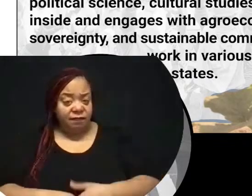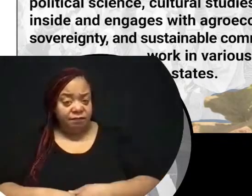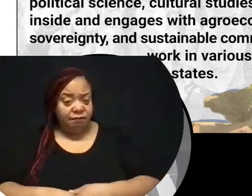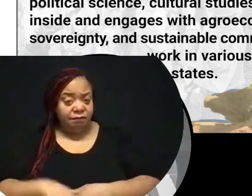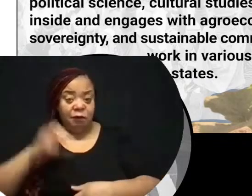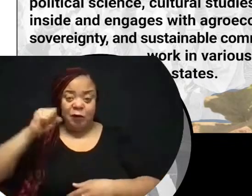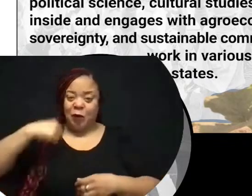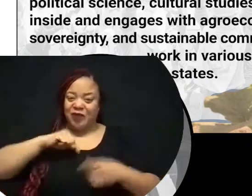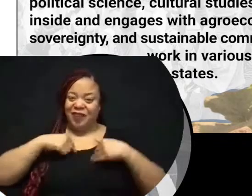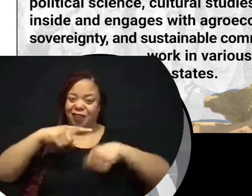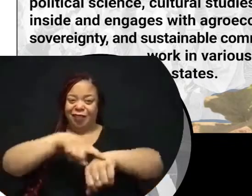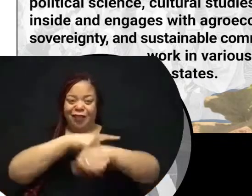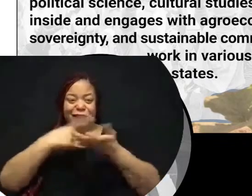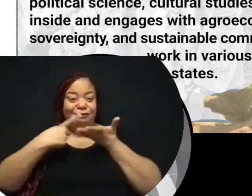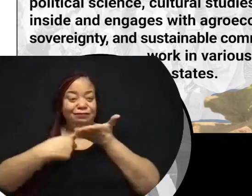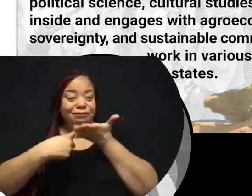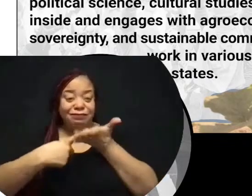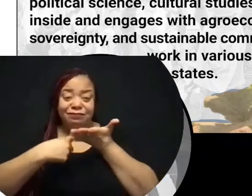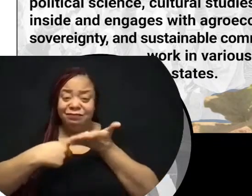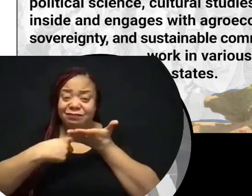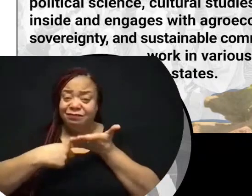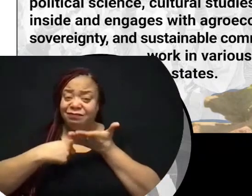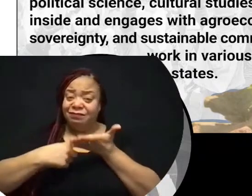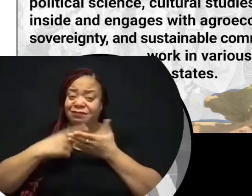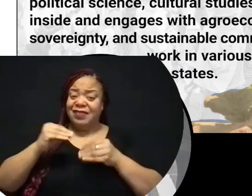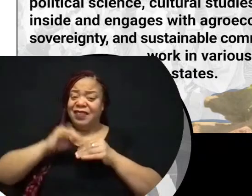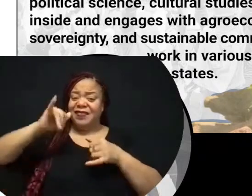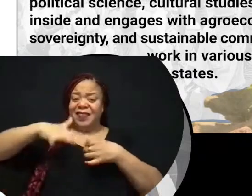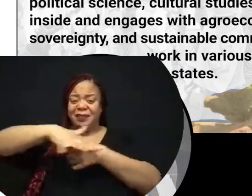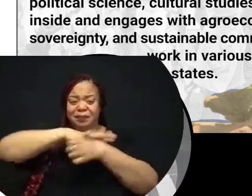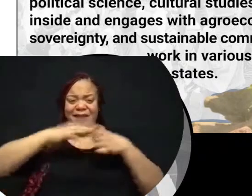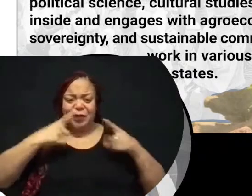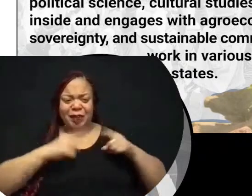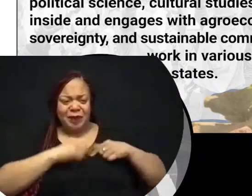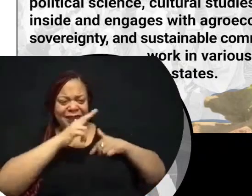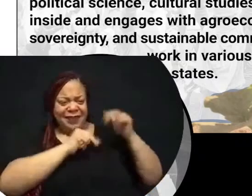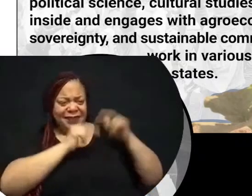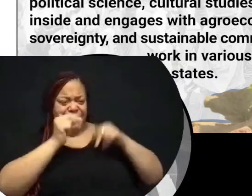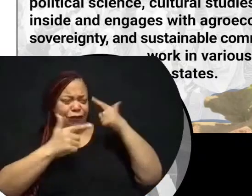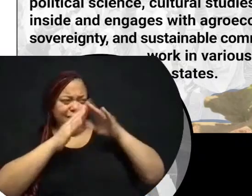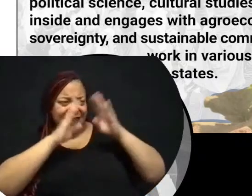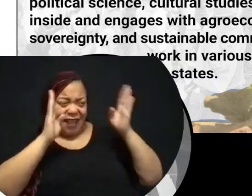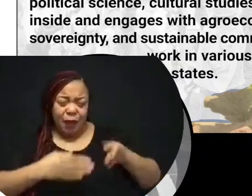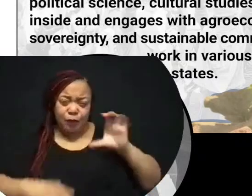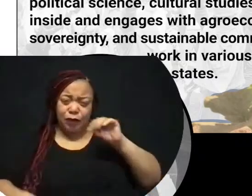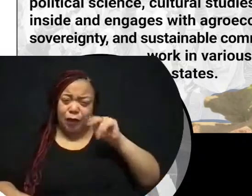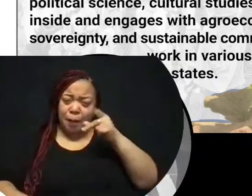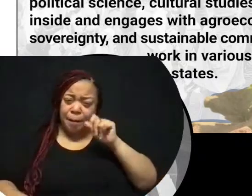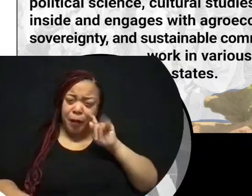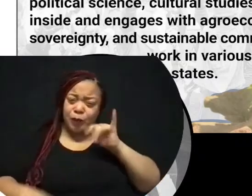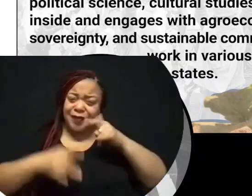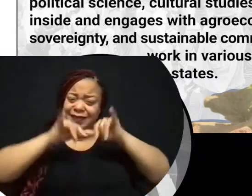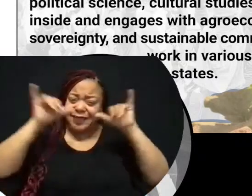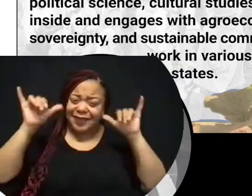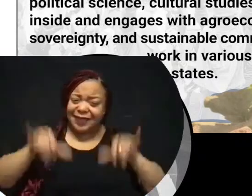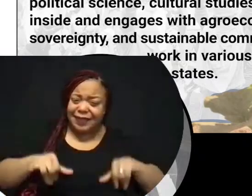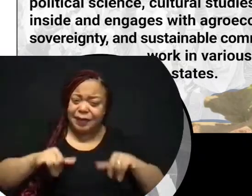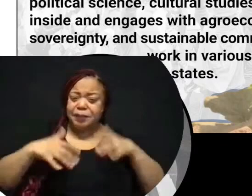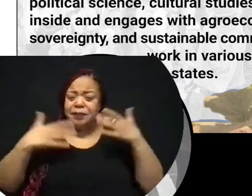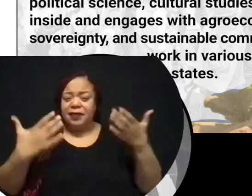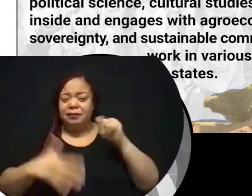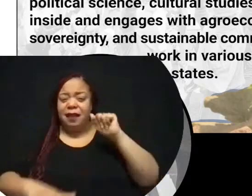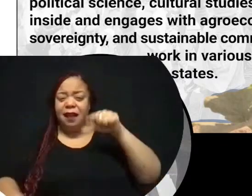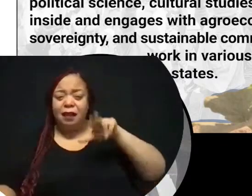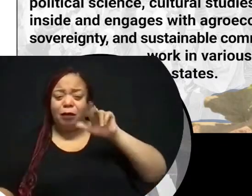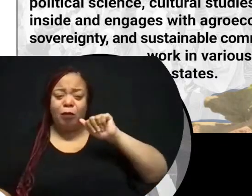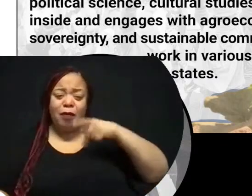rent at $5 for a whole season. You can rent from April to September. So it's basically the